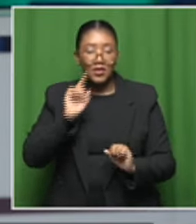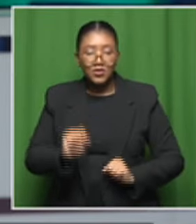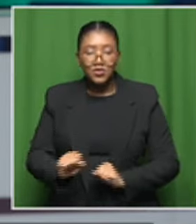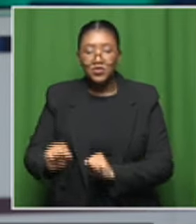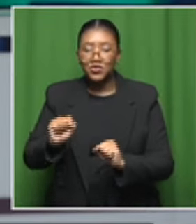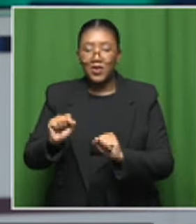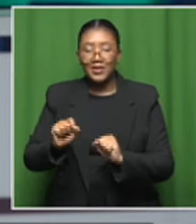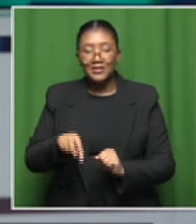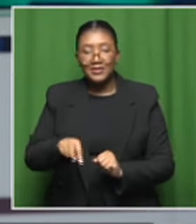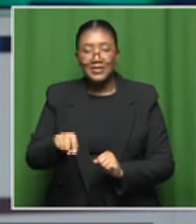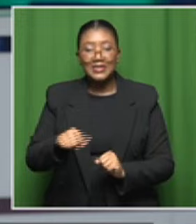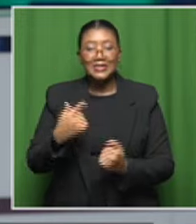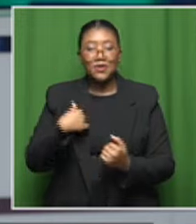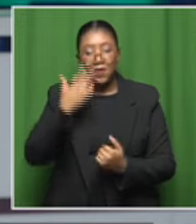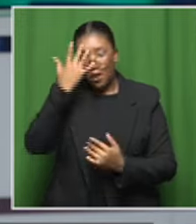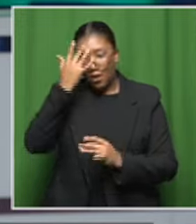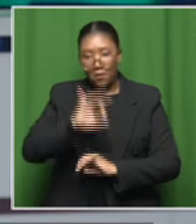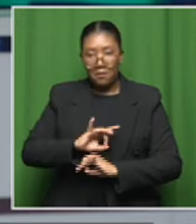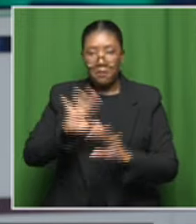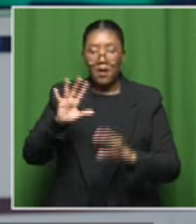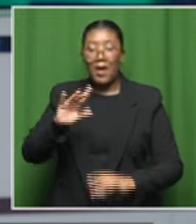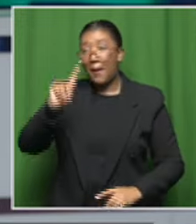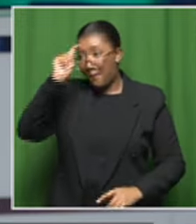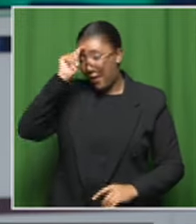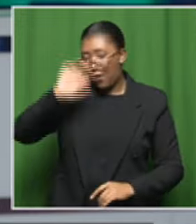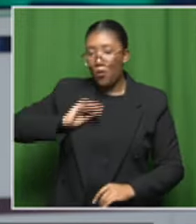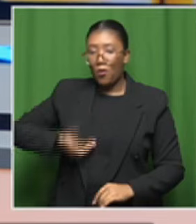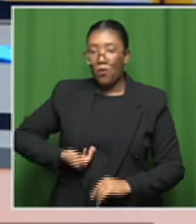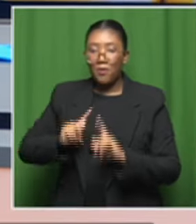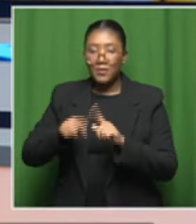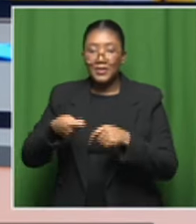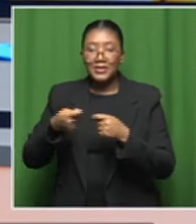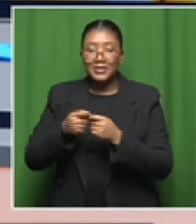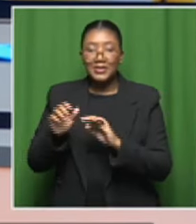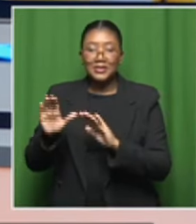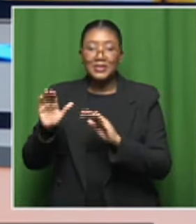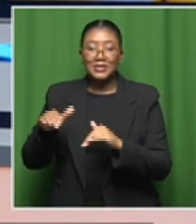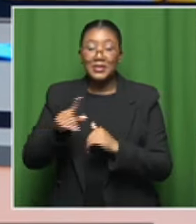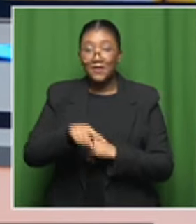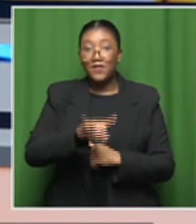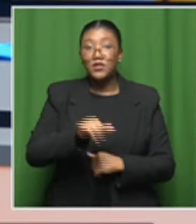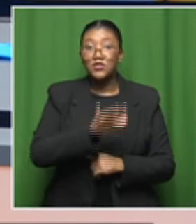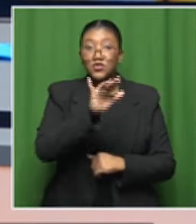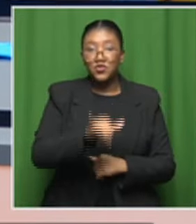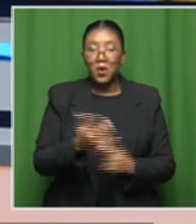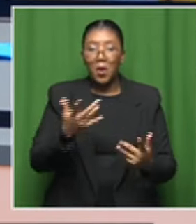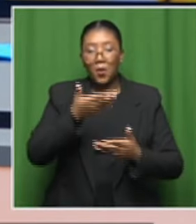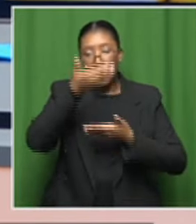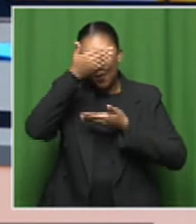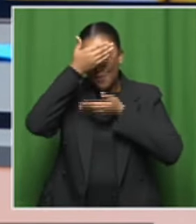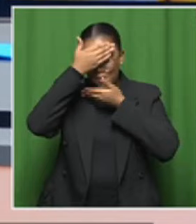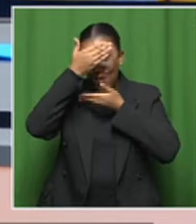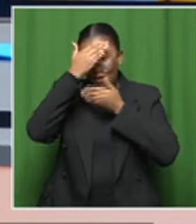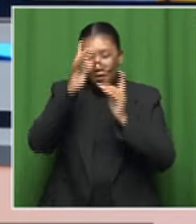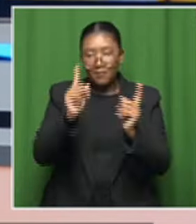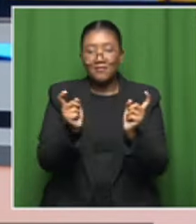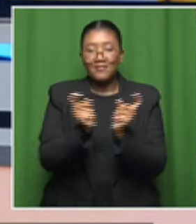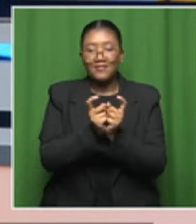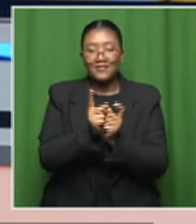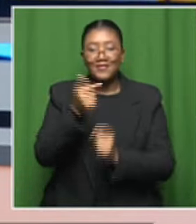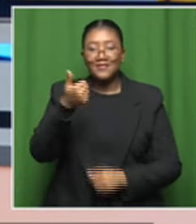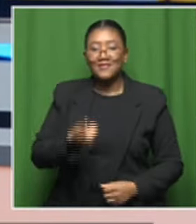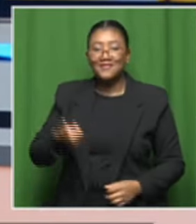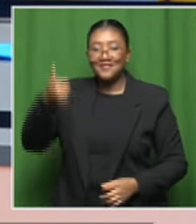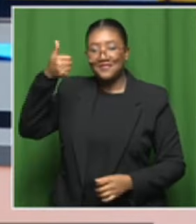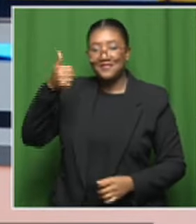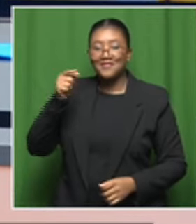what's happening with Banyana Banyana. Obviously, they will be defending their WAFCON title come July in Morocco, and we were chatting to head of